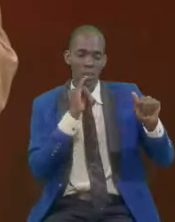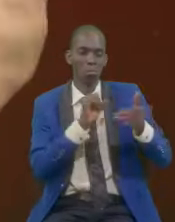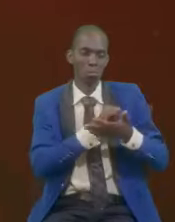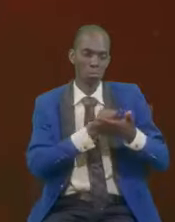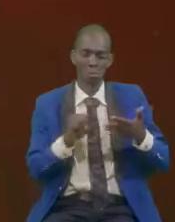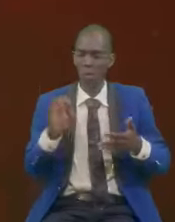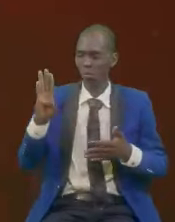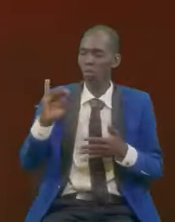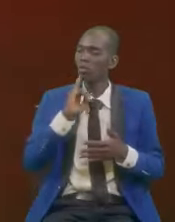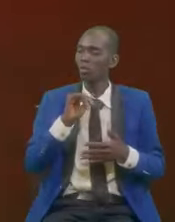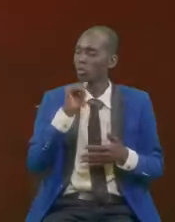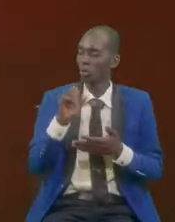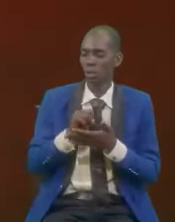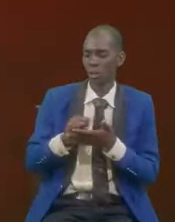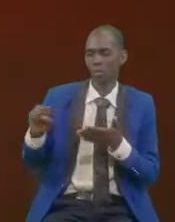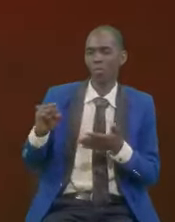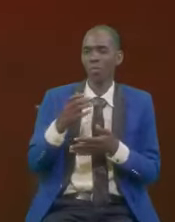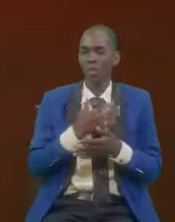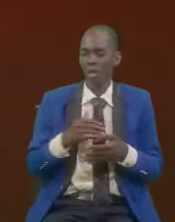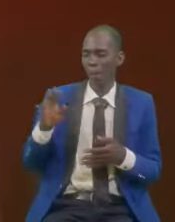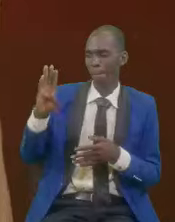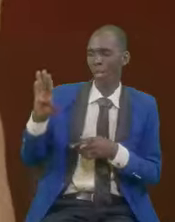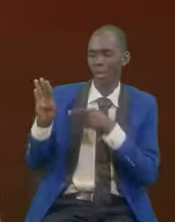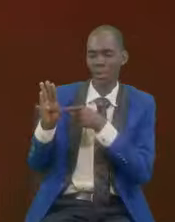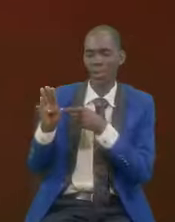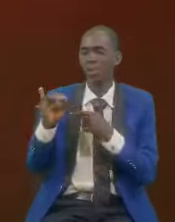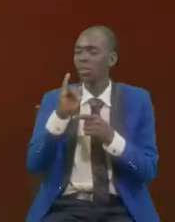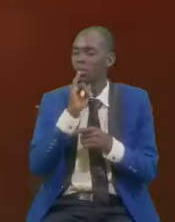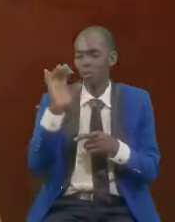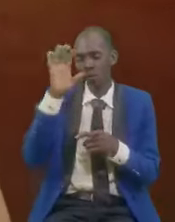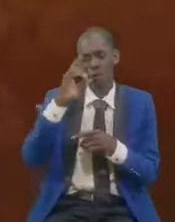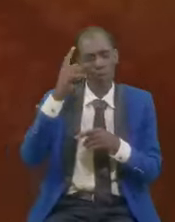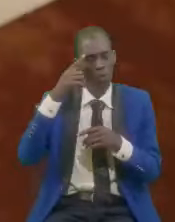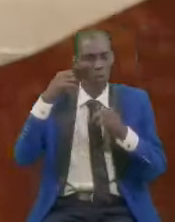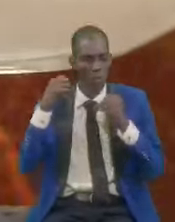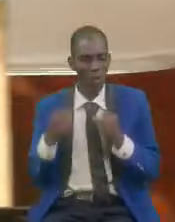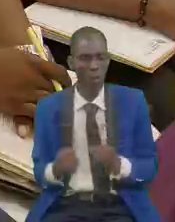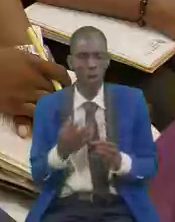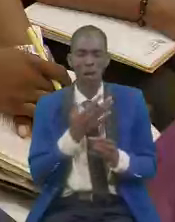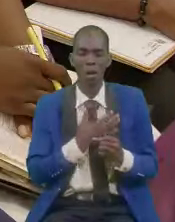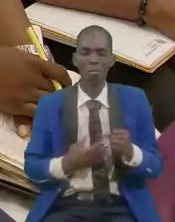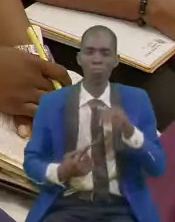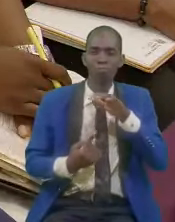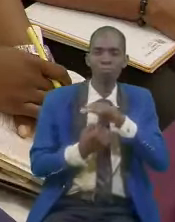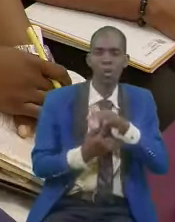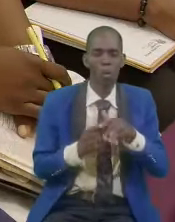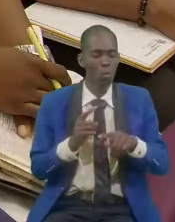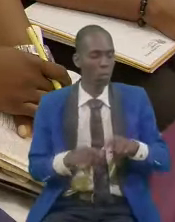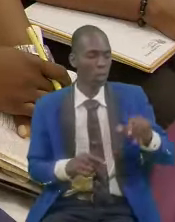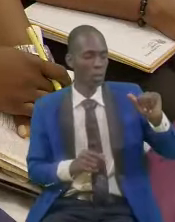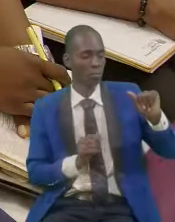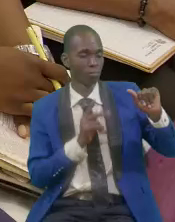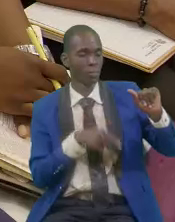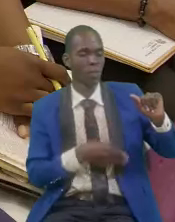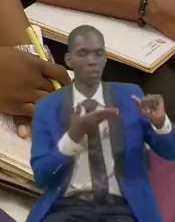struggle, and B is struggling for position and power and recognition, but A is struggling